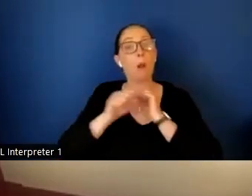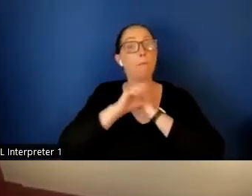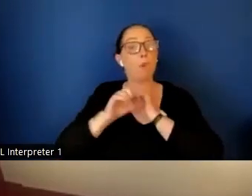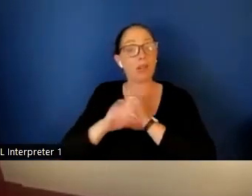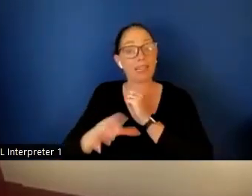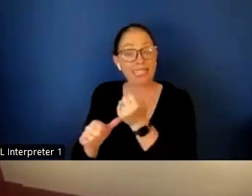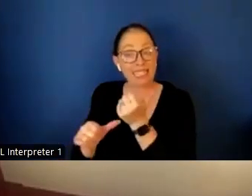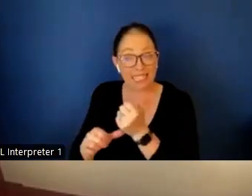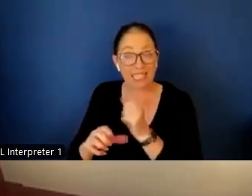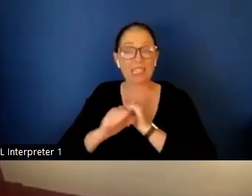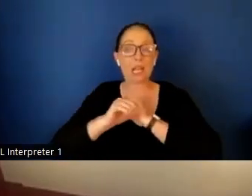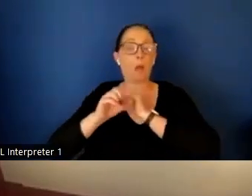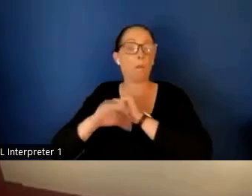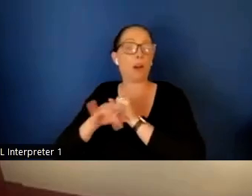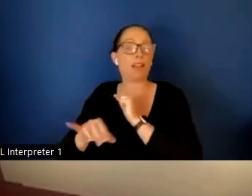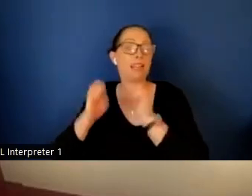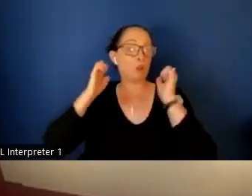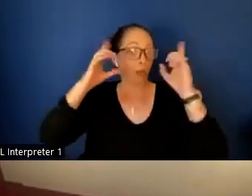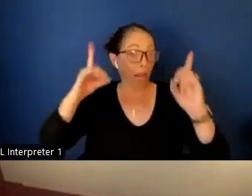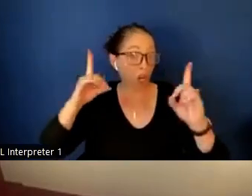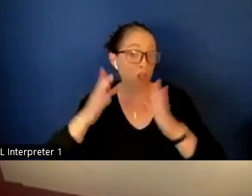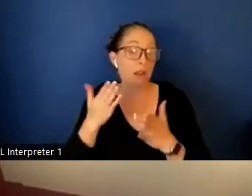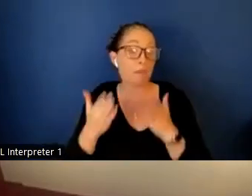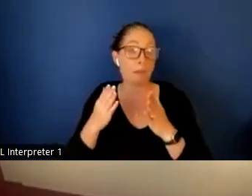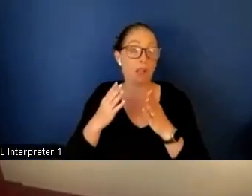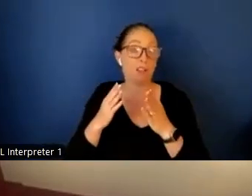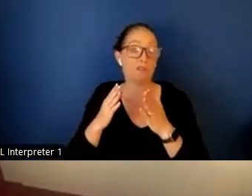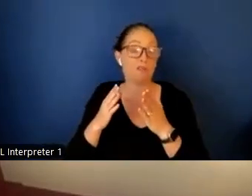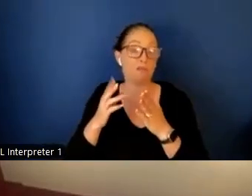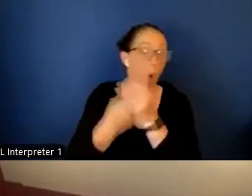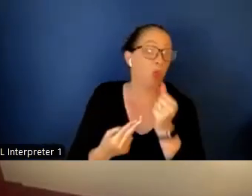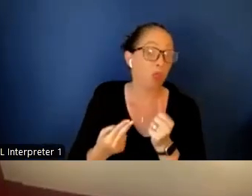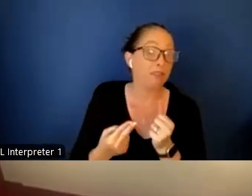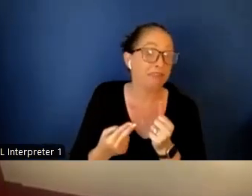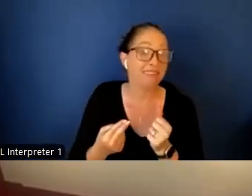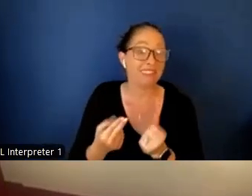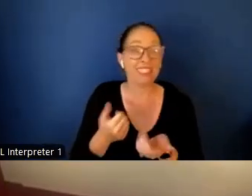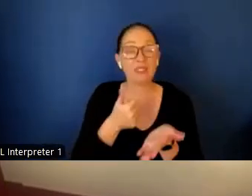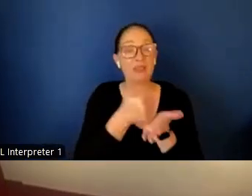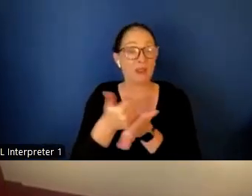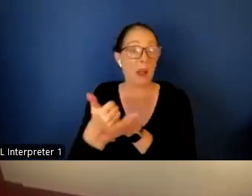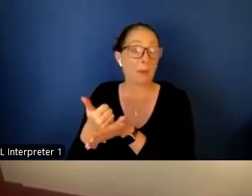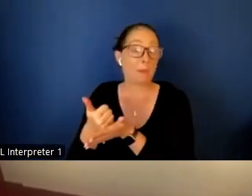education, maybe a little bit of the two to help with